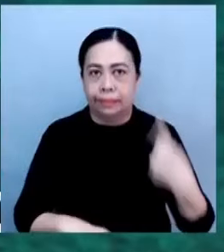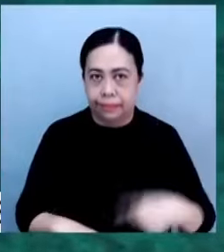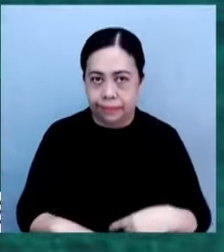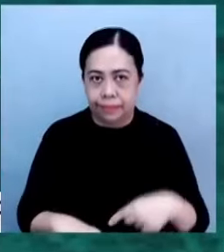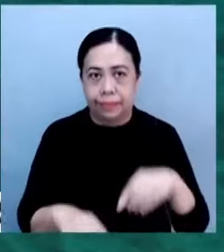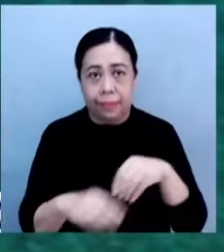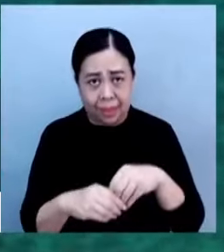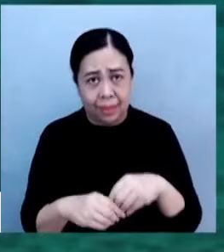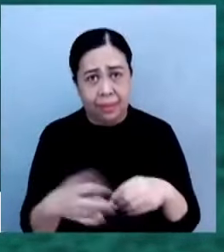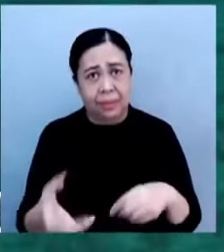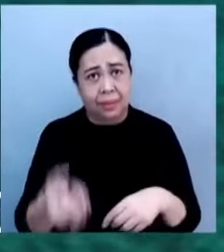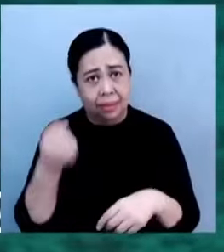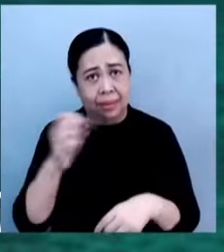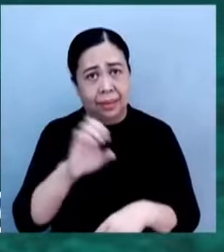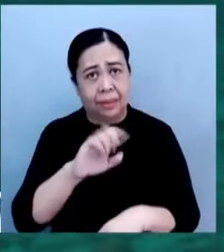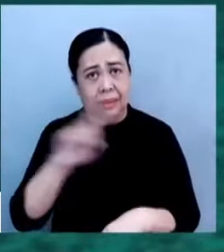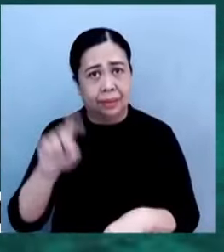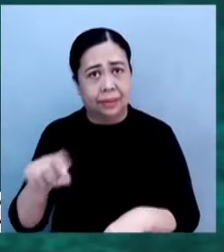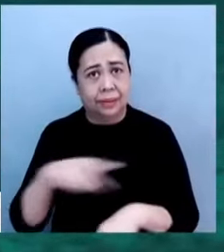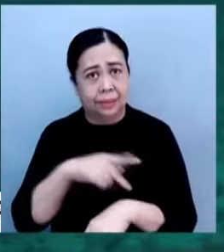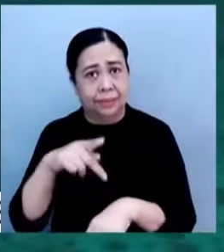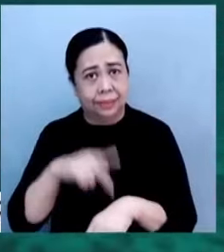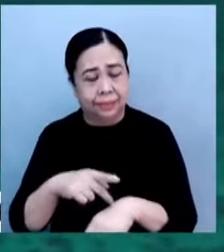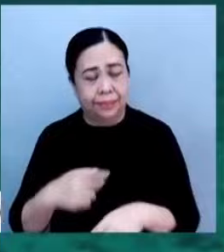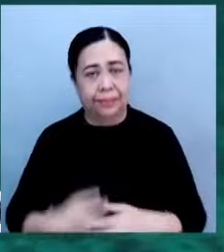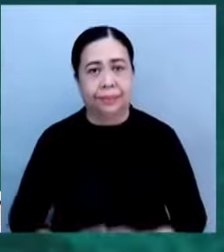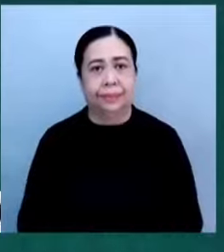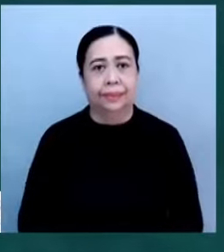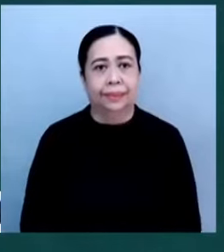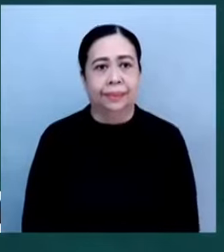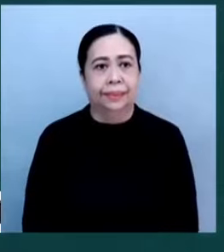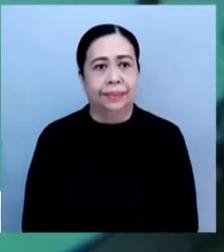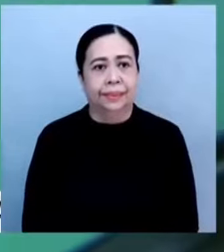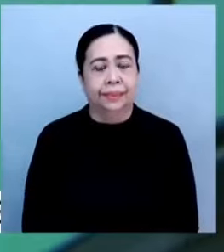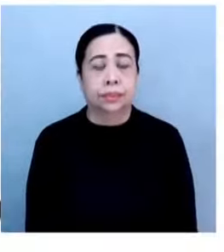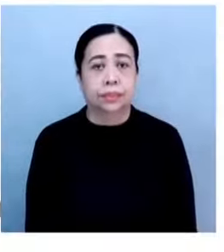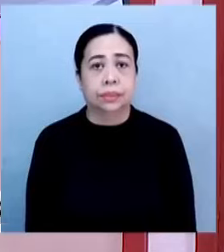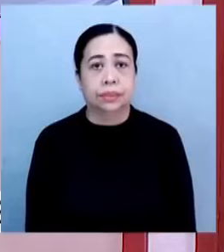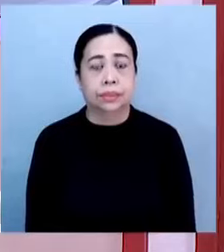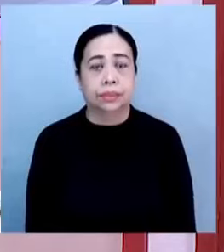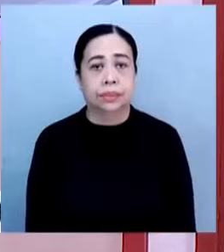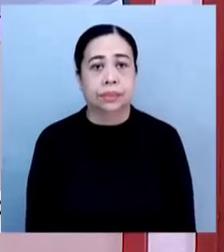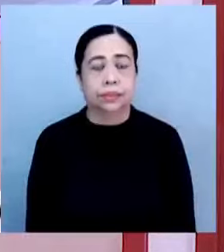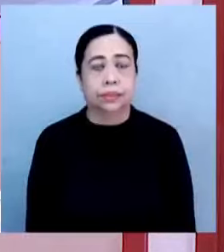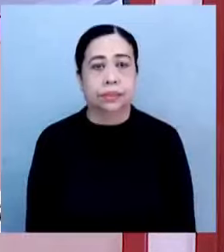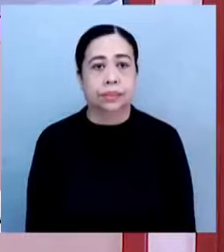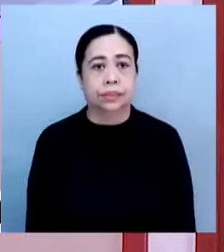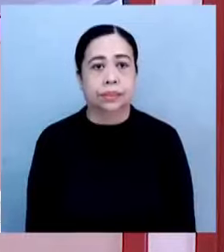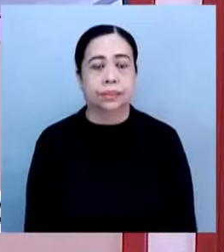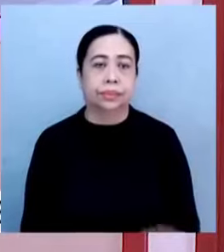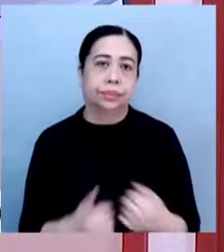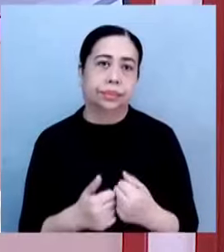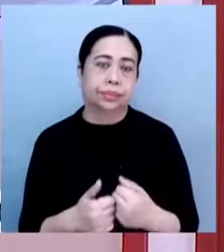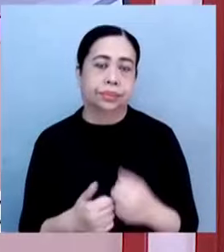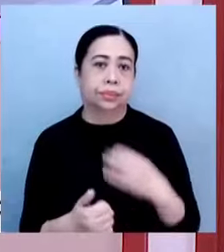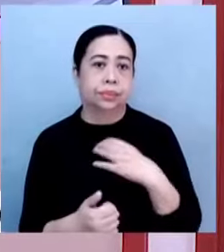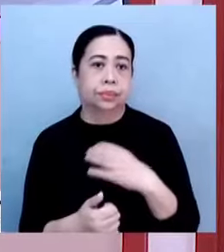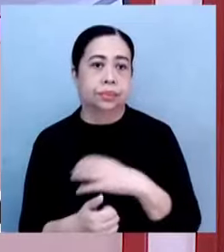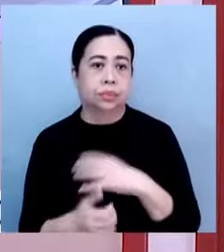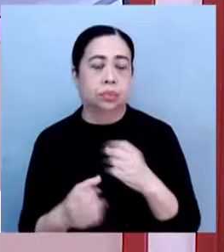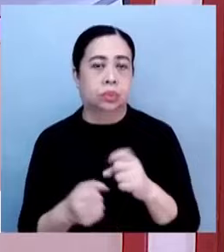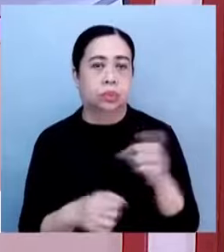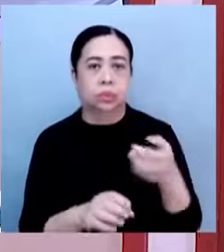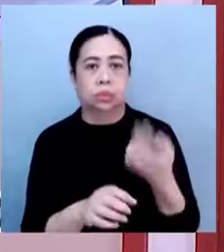Philippines' exclusive economic zone. Katrina Domingo, ABS-CBN News. A House lawmaker wants government to revoke